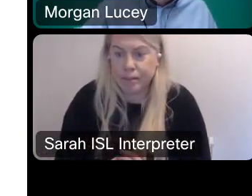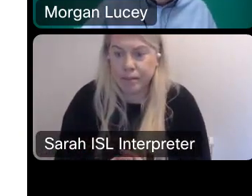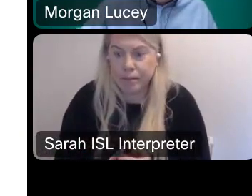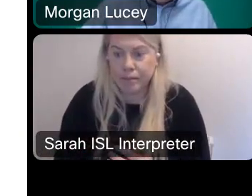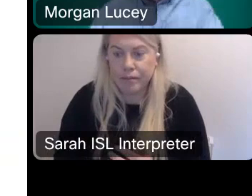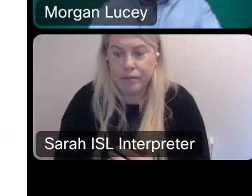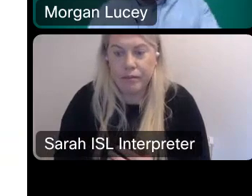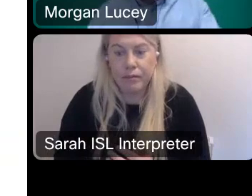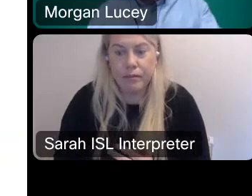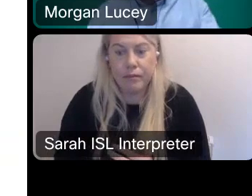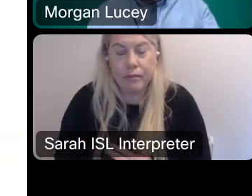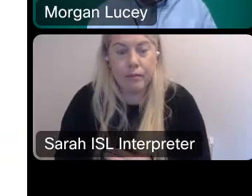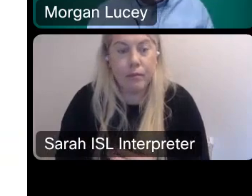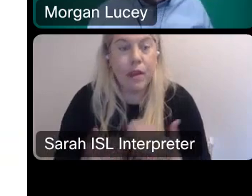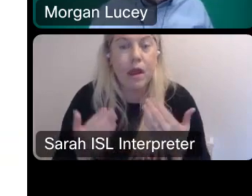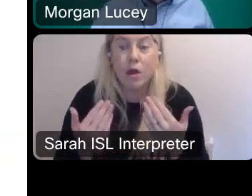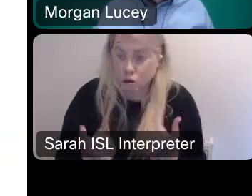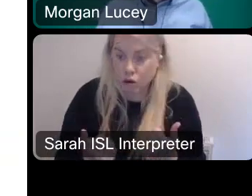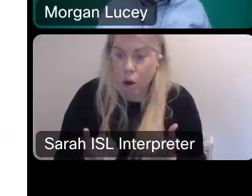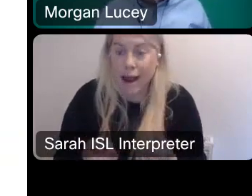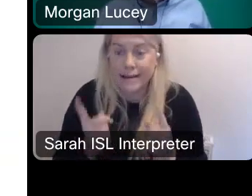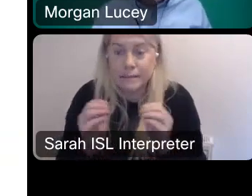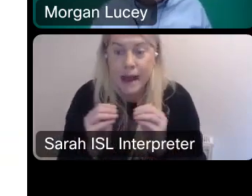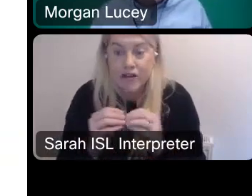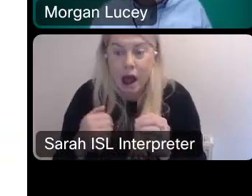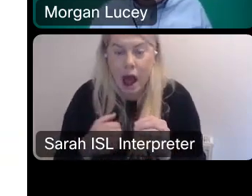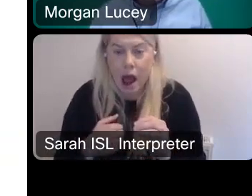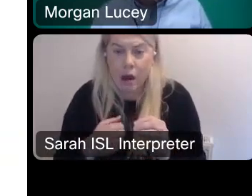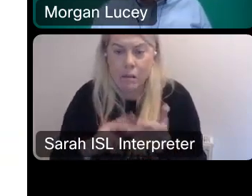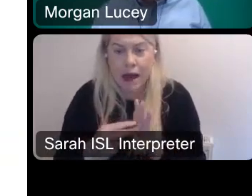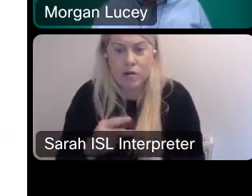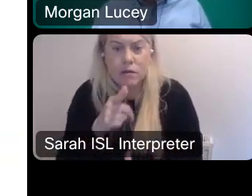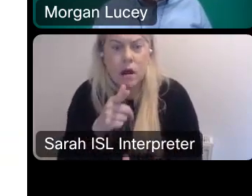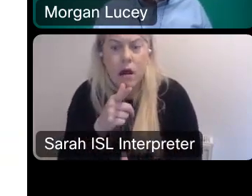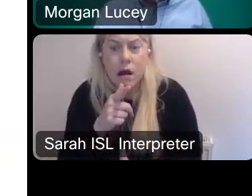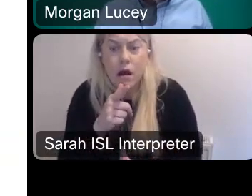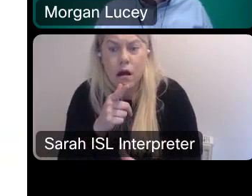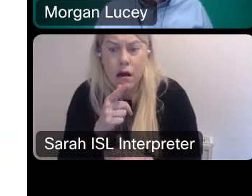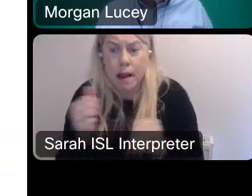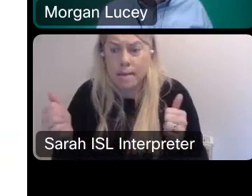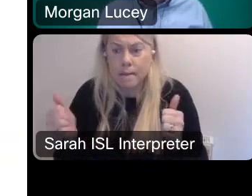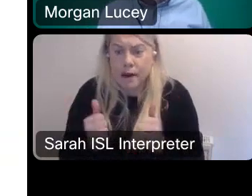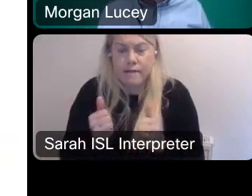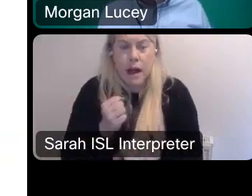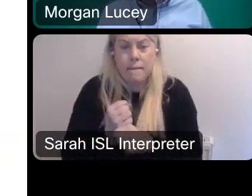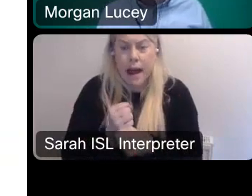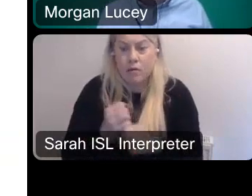I said that I would talk briefly around, I suppose, line manager responsibilities, and